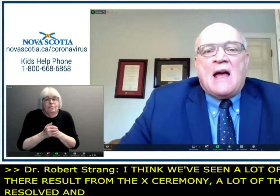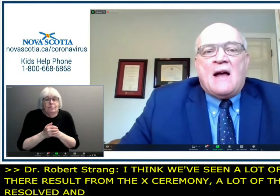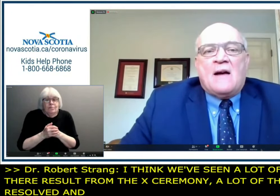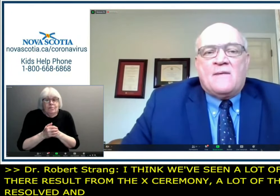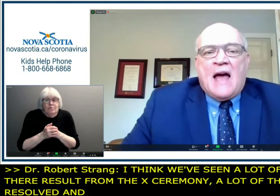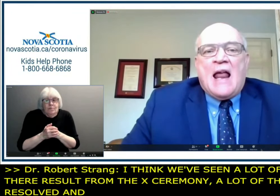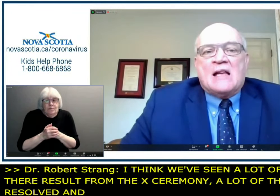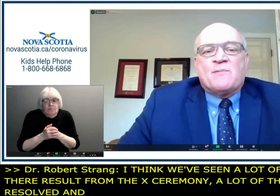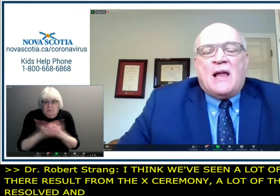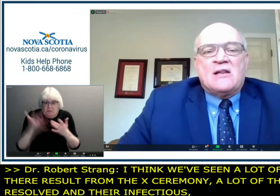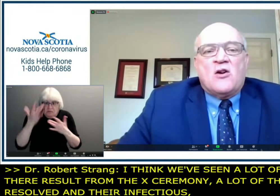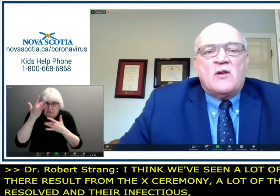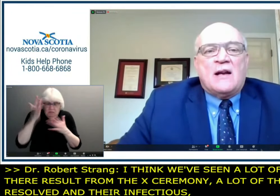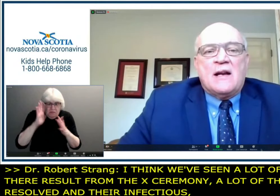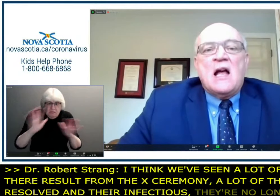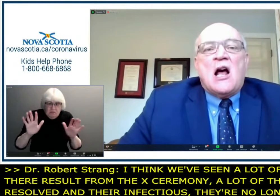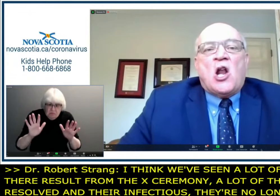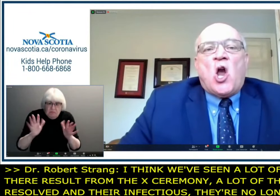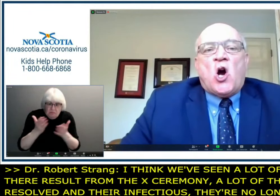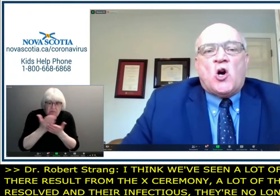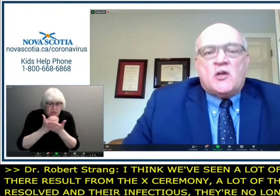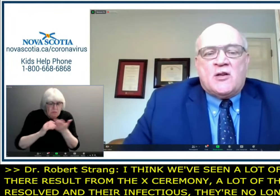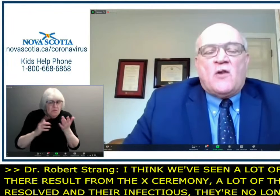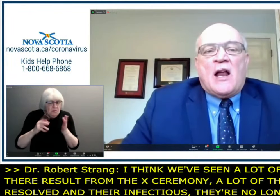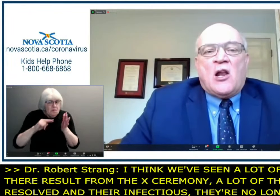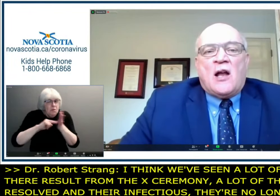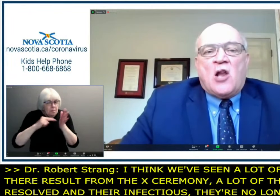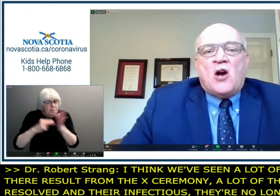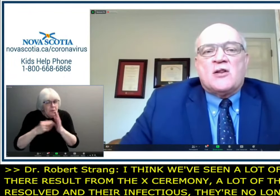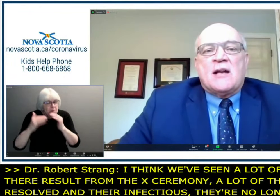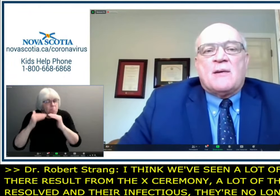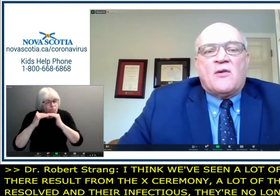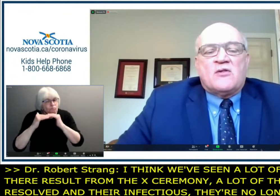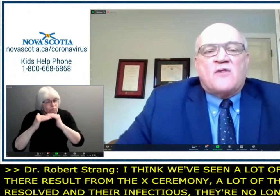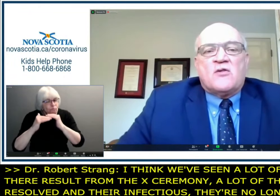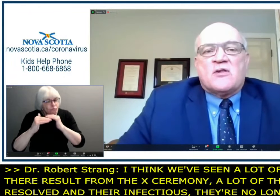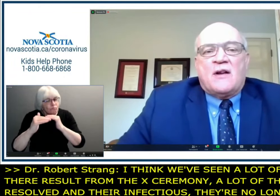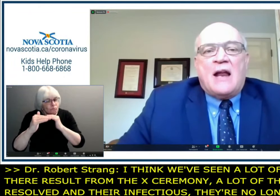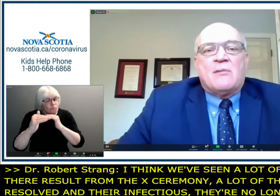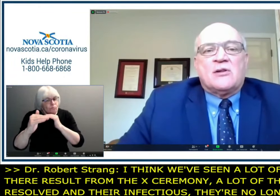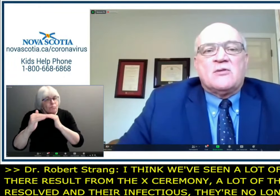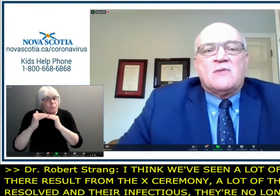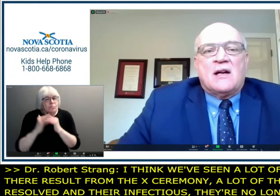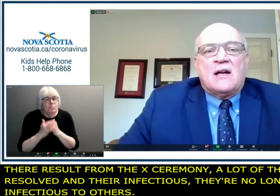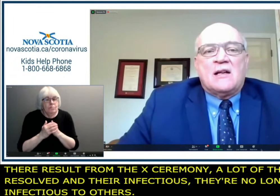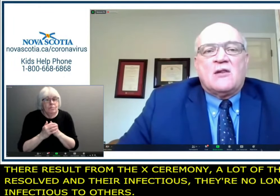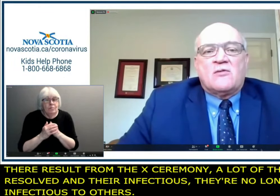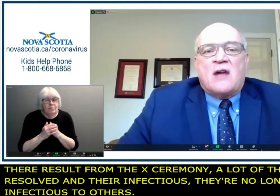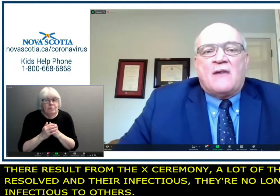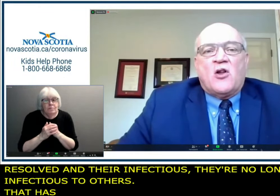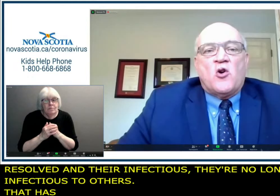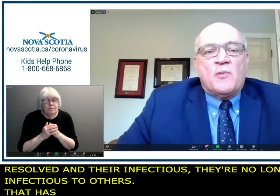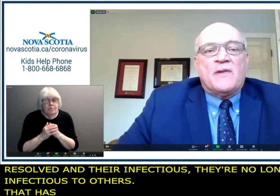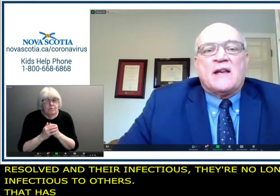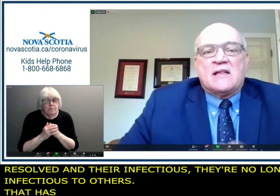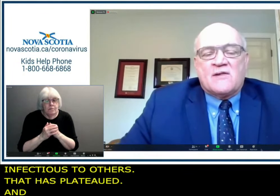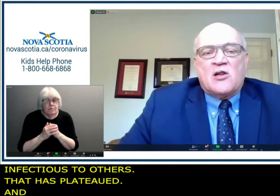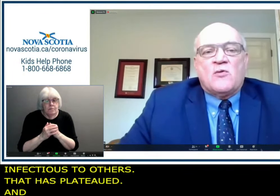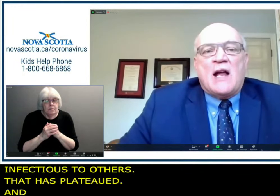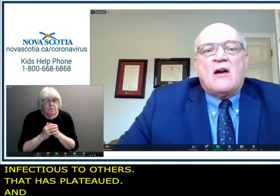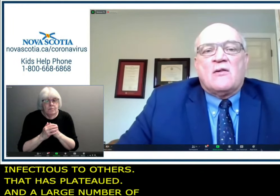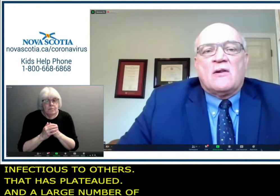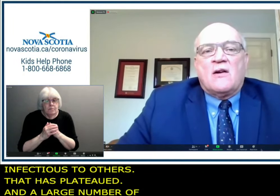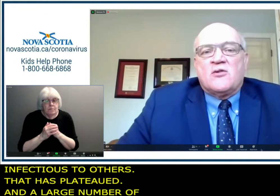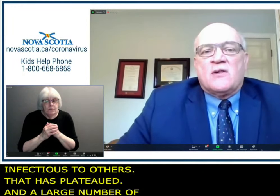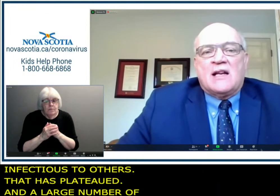that has plateaued, and a large number of those folks are then able to, travel home, and things have